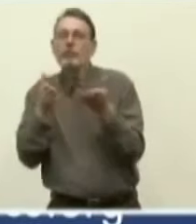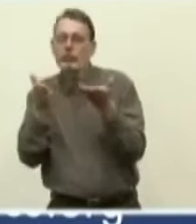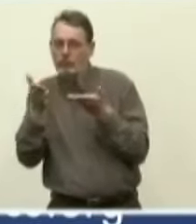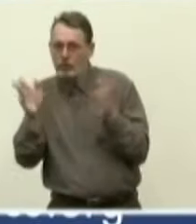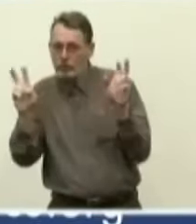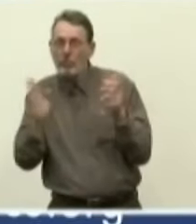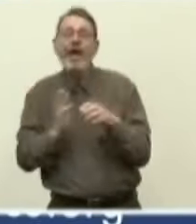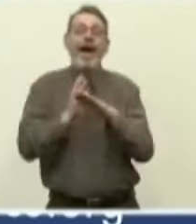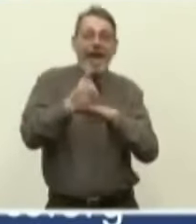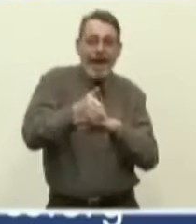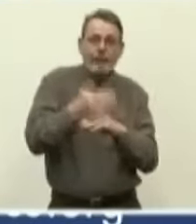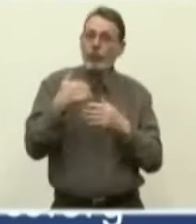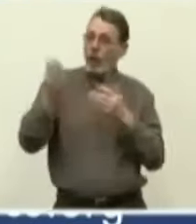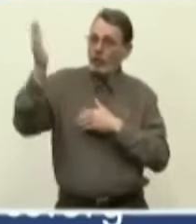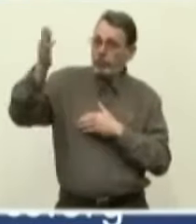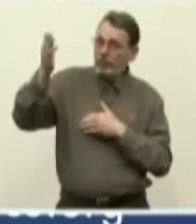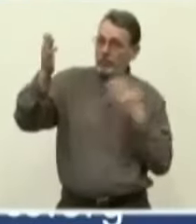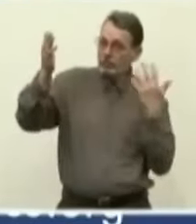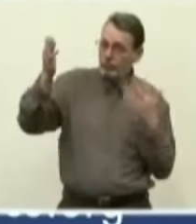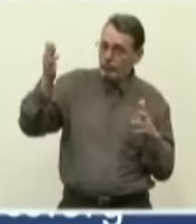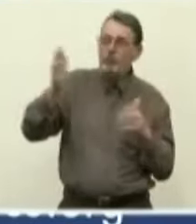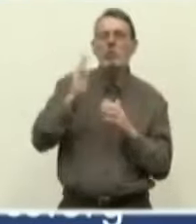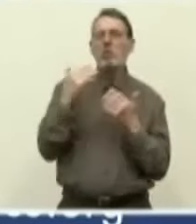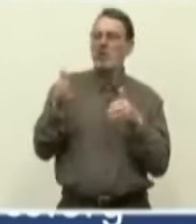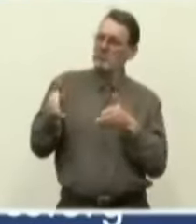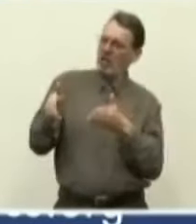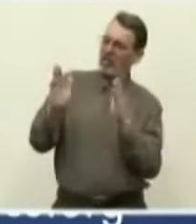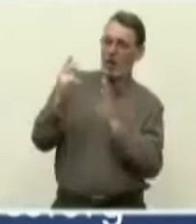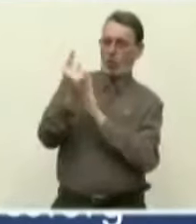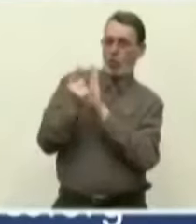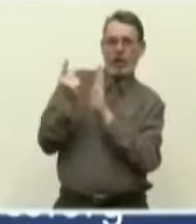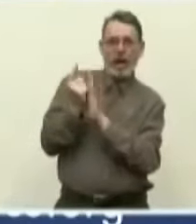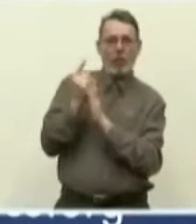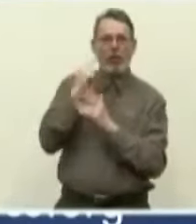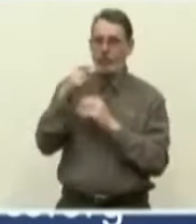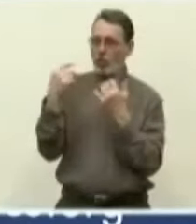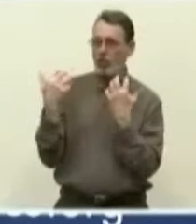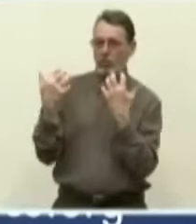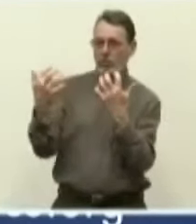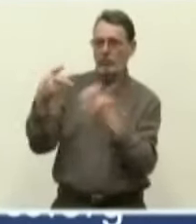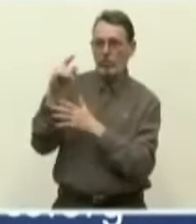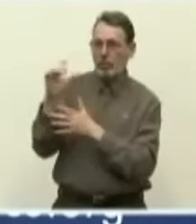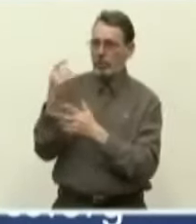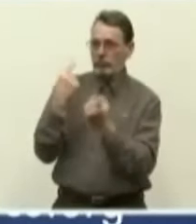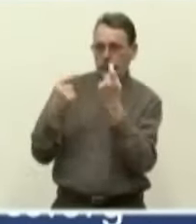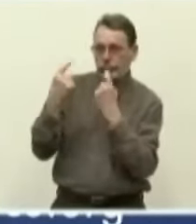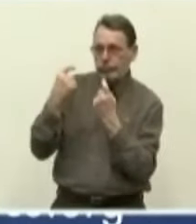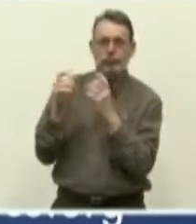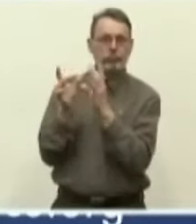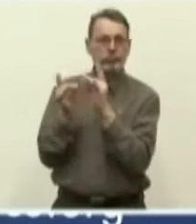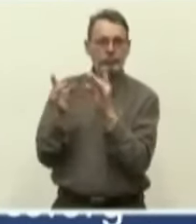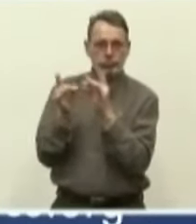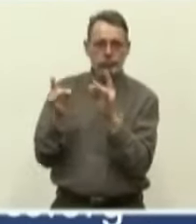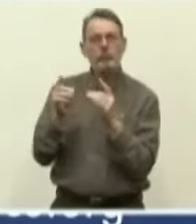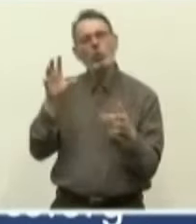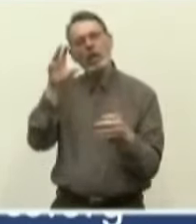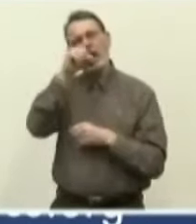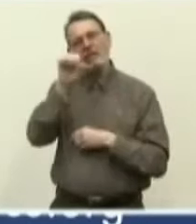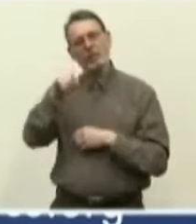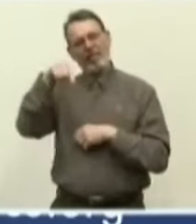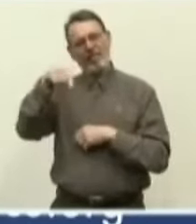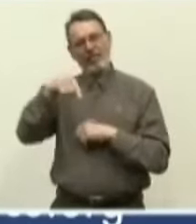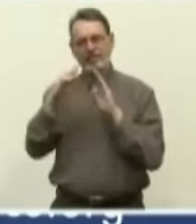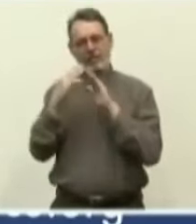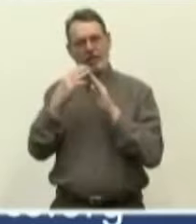After our presentation, we will allow 1 hour for public questions and comments. We estimate that this town hall